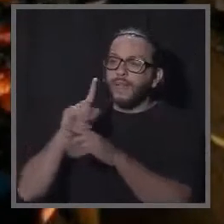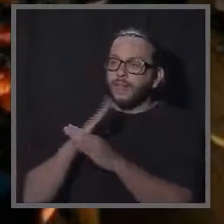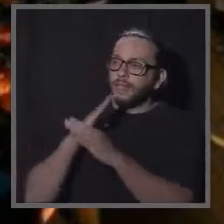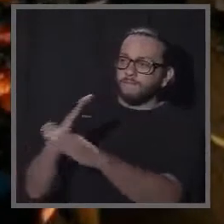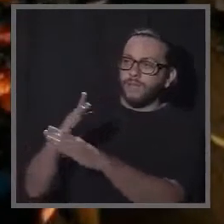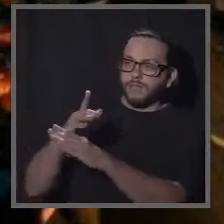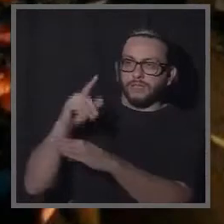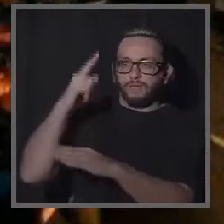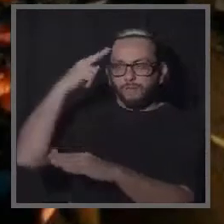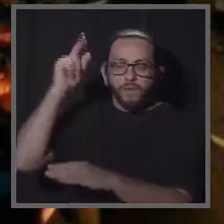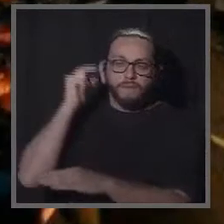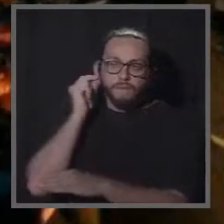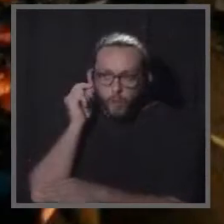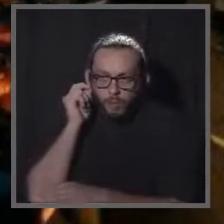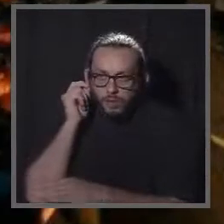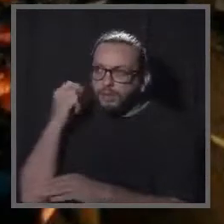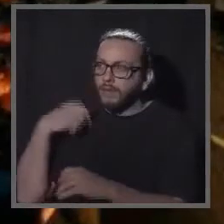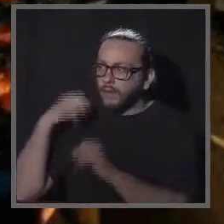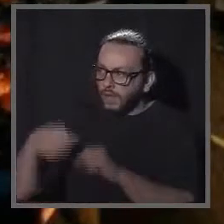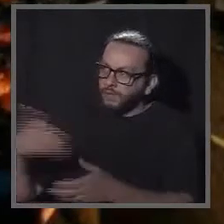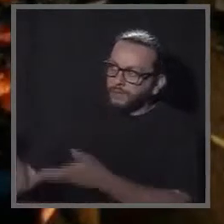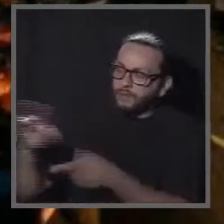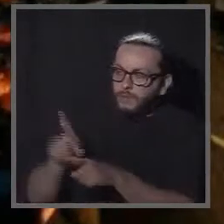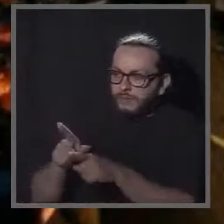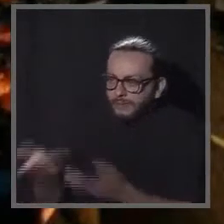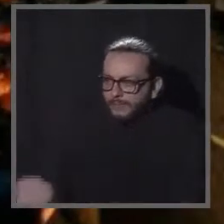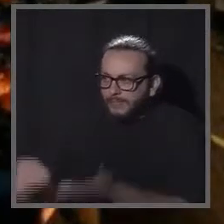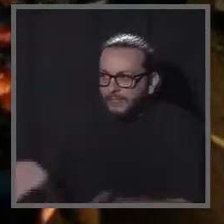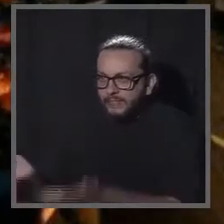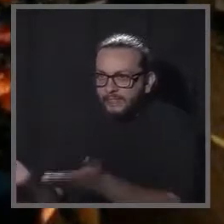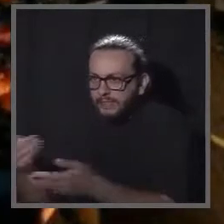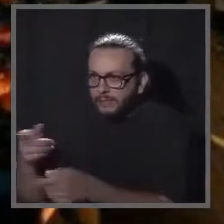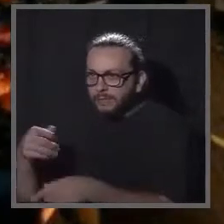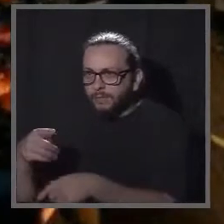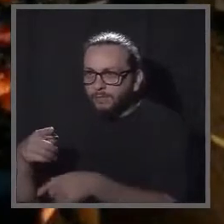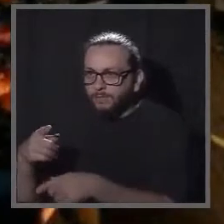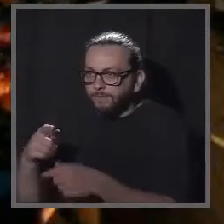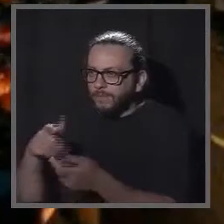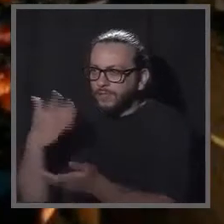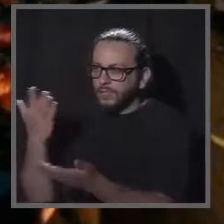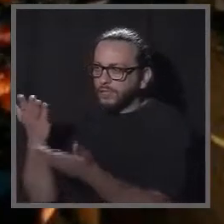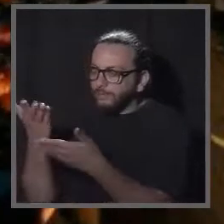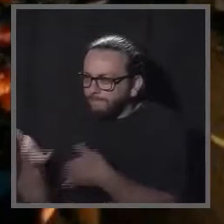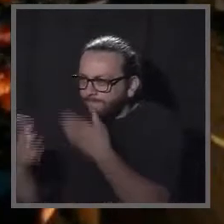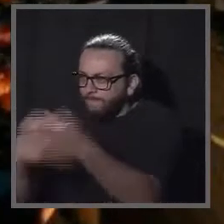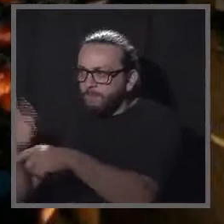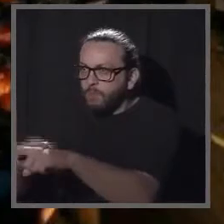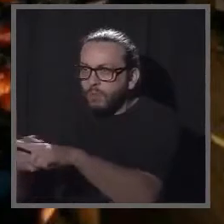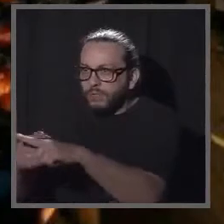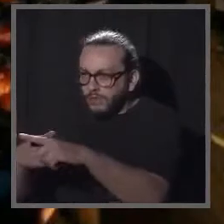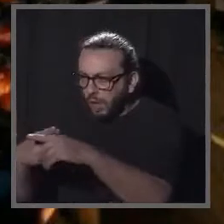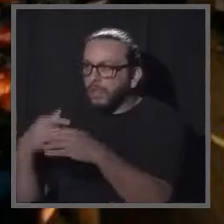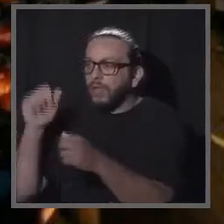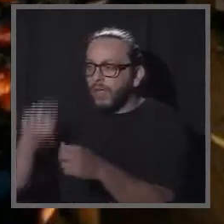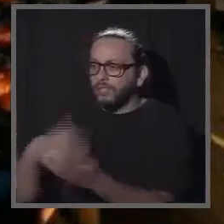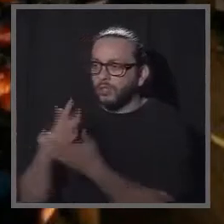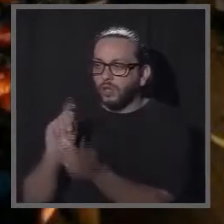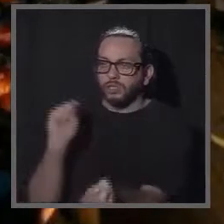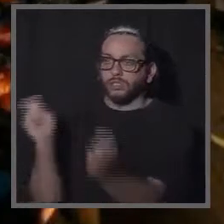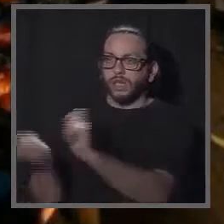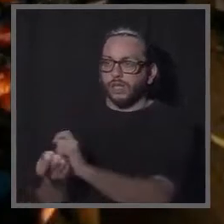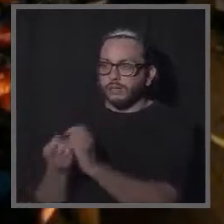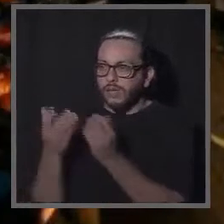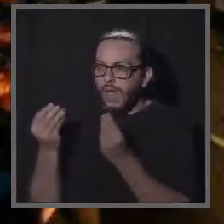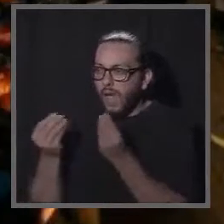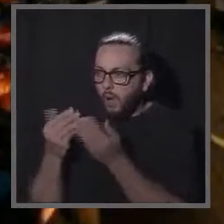issues. And during some time, there was this process of trying to put forward